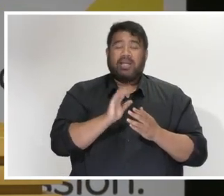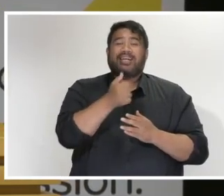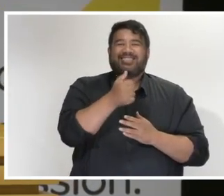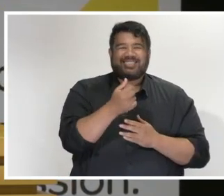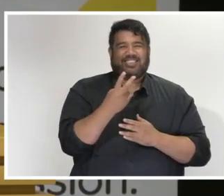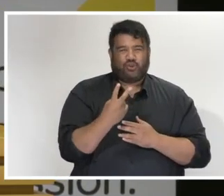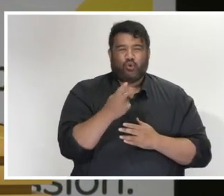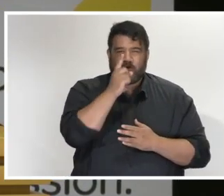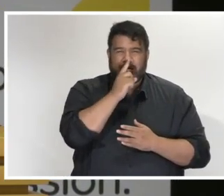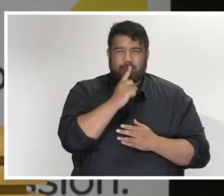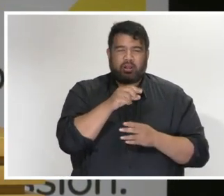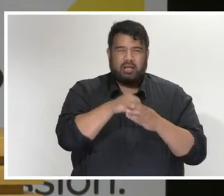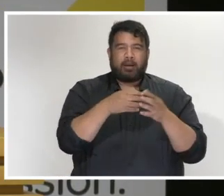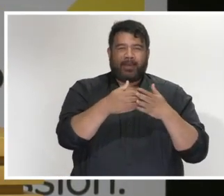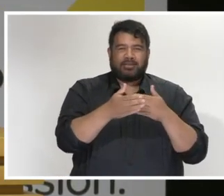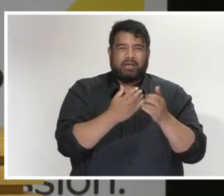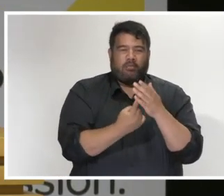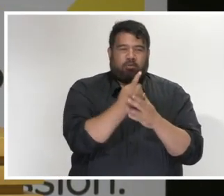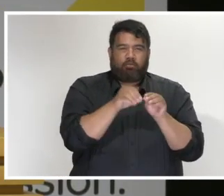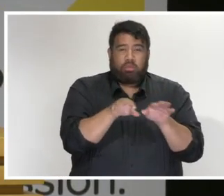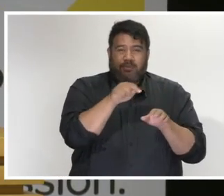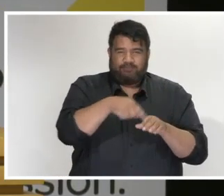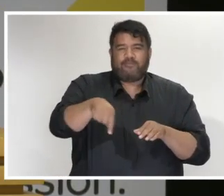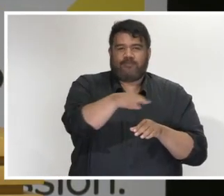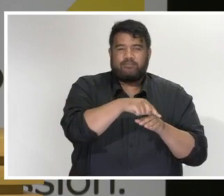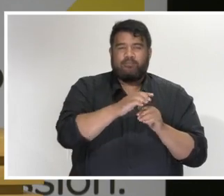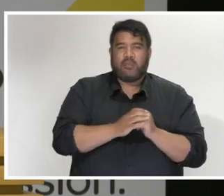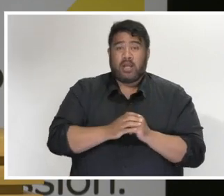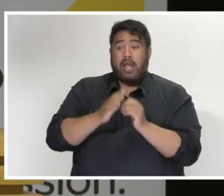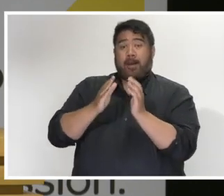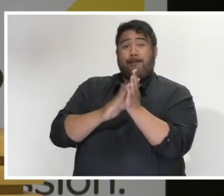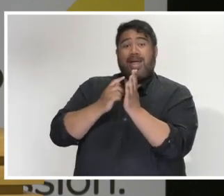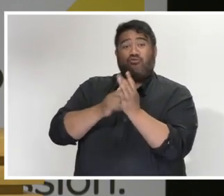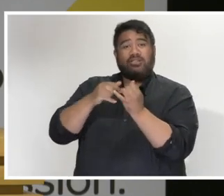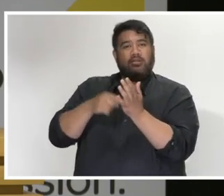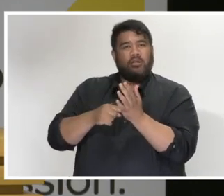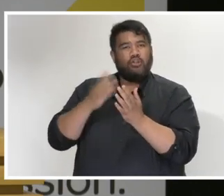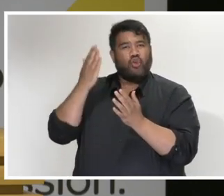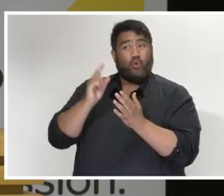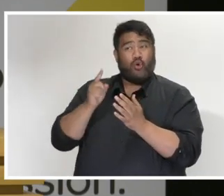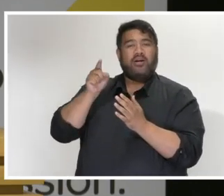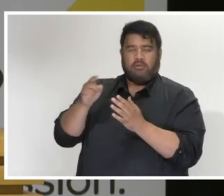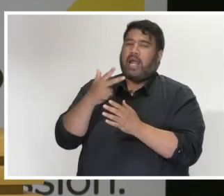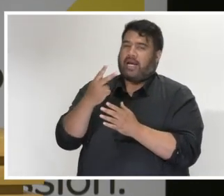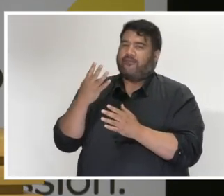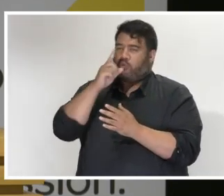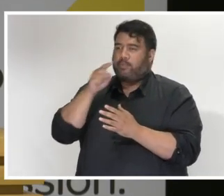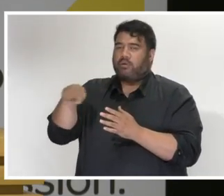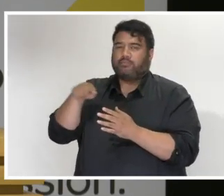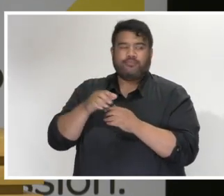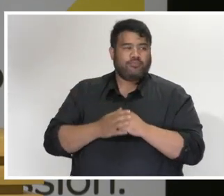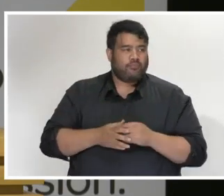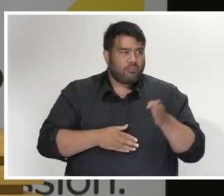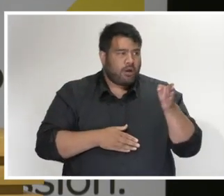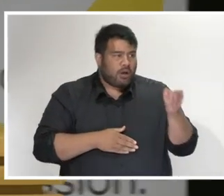increase of 3. So the 84 was on the Marist cluster in Auckland. Sorry, just to follow up, that anonymity, does that outweigh public